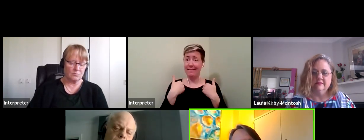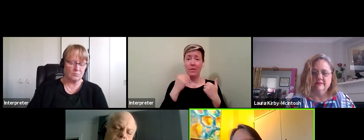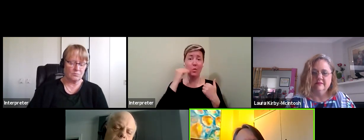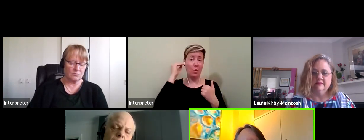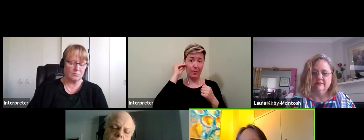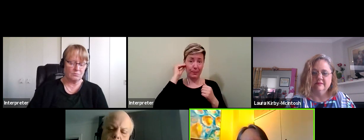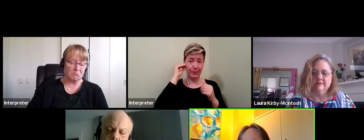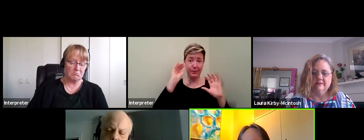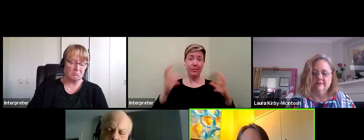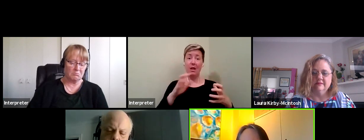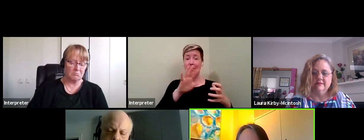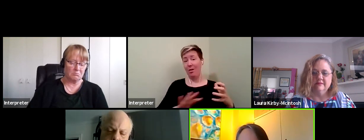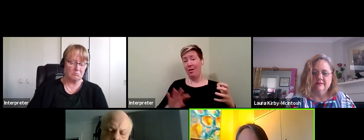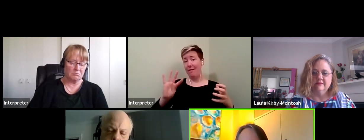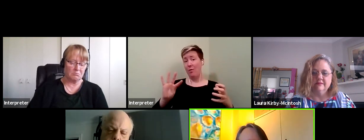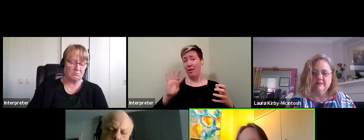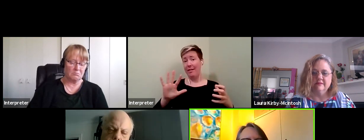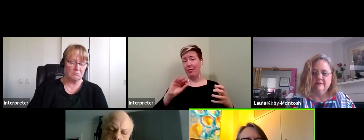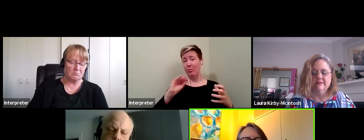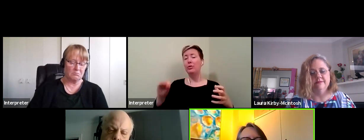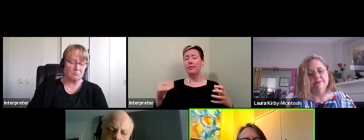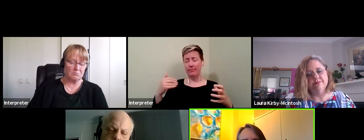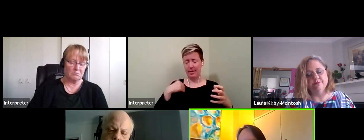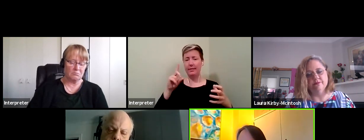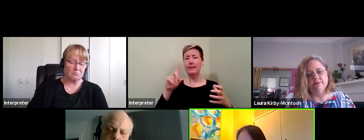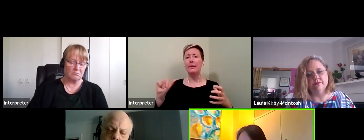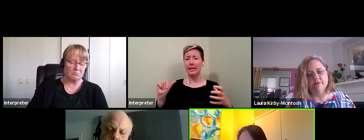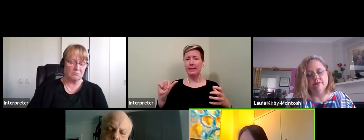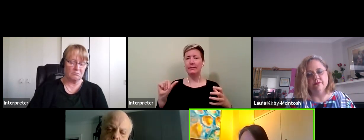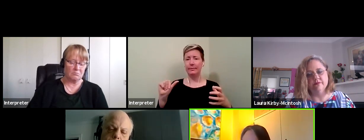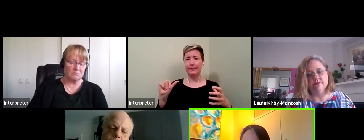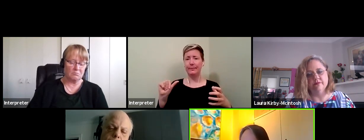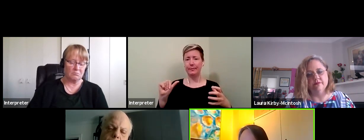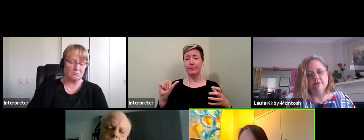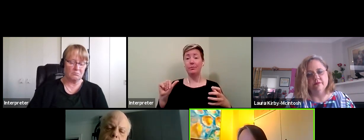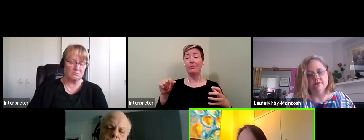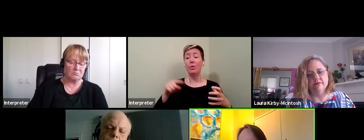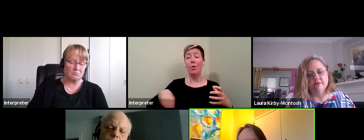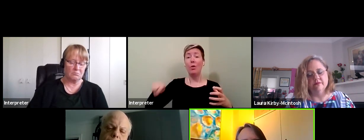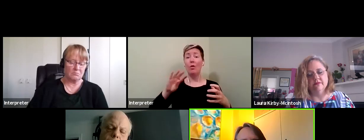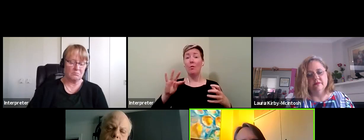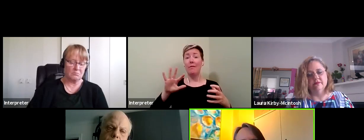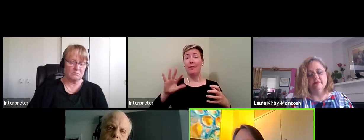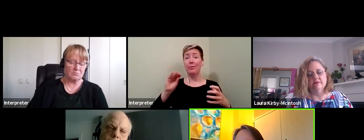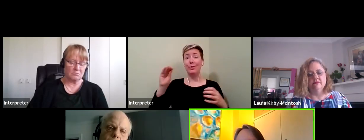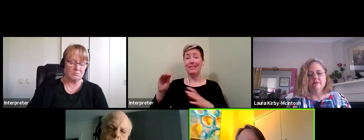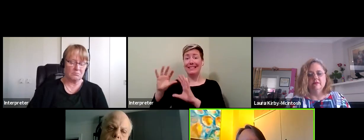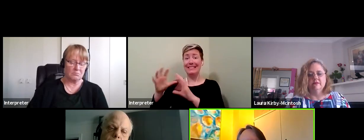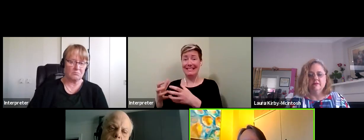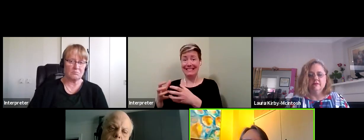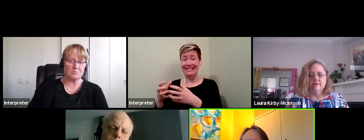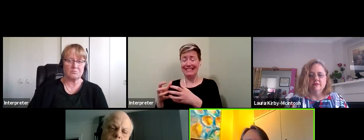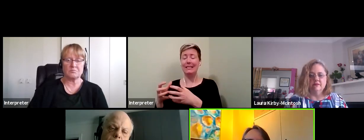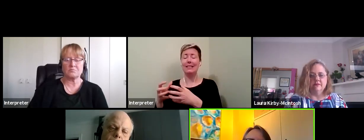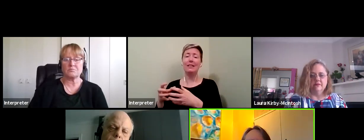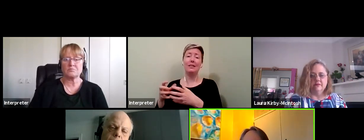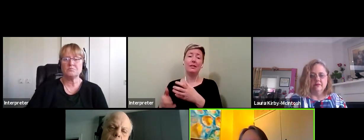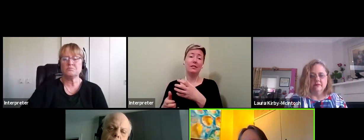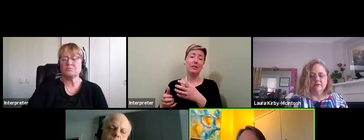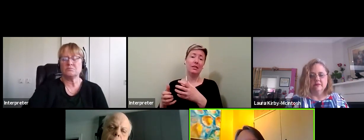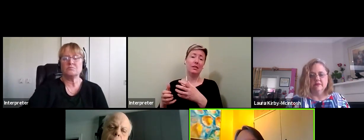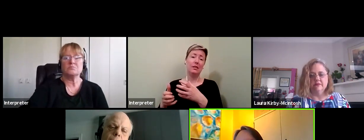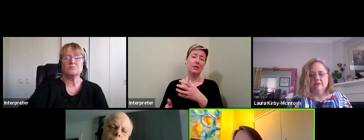those individuals have disabilities. And among that 45%, the vast majority have what I'll